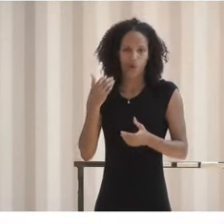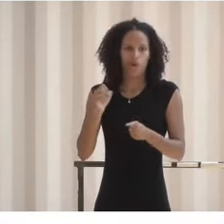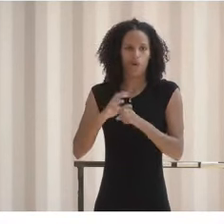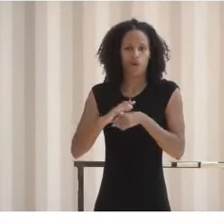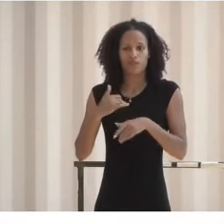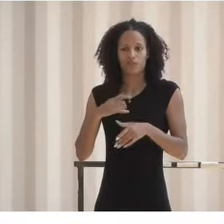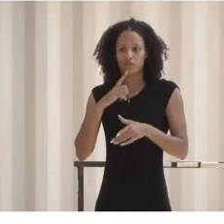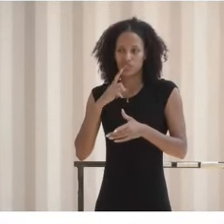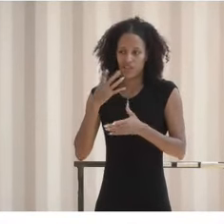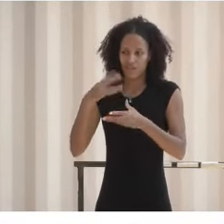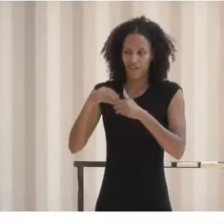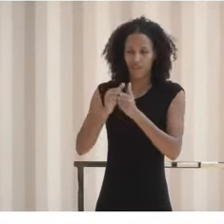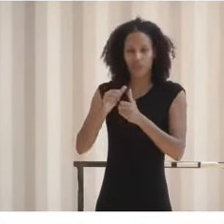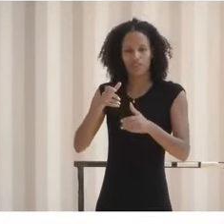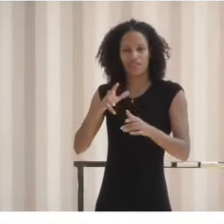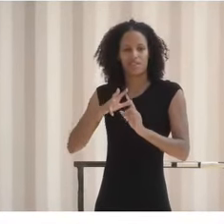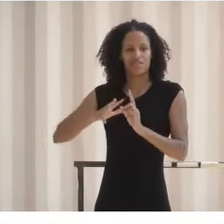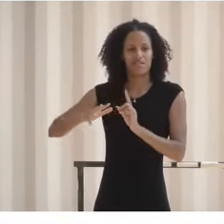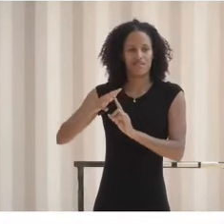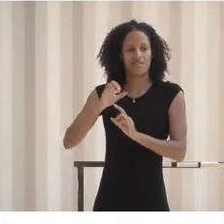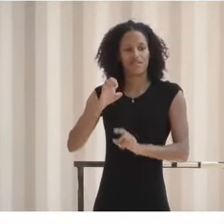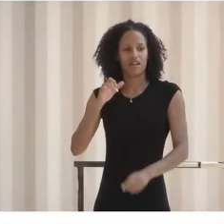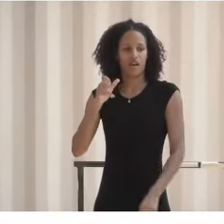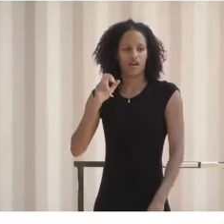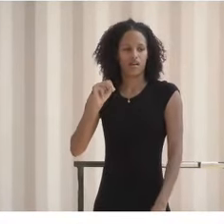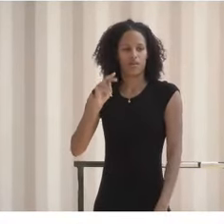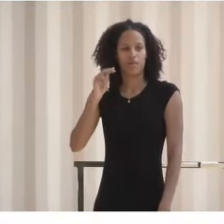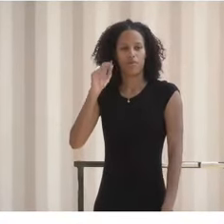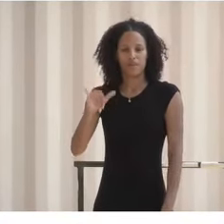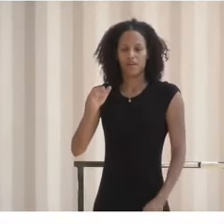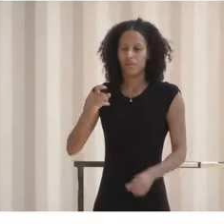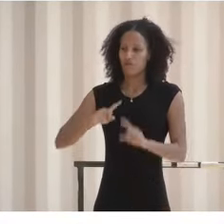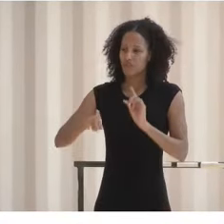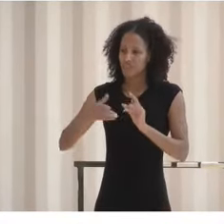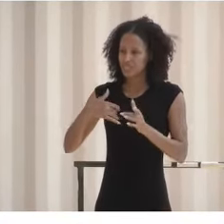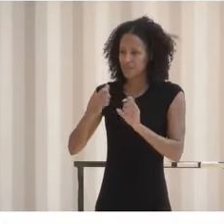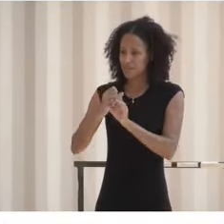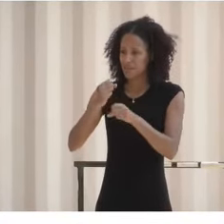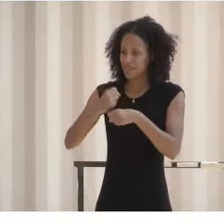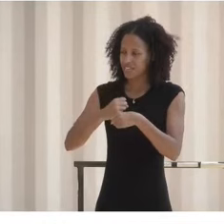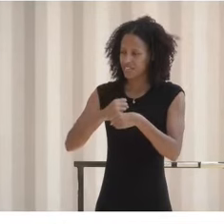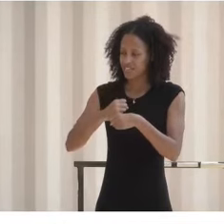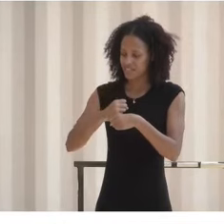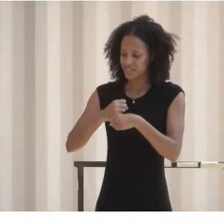to the economy. And with that, then the MA Trust is making